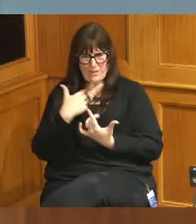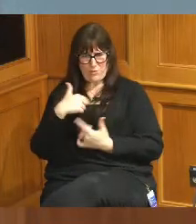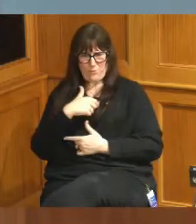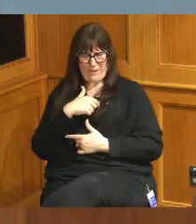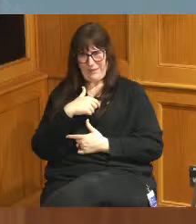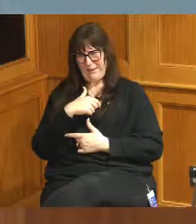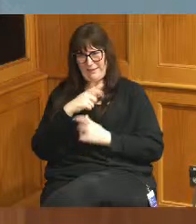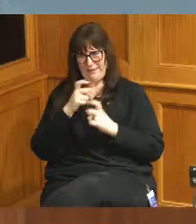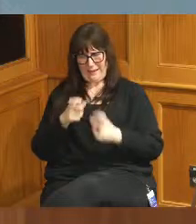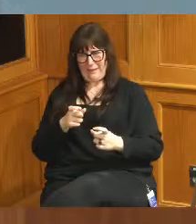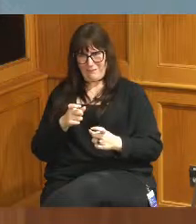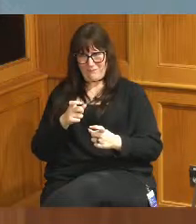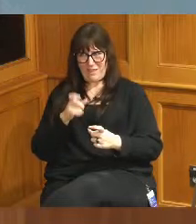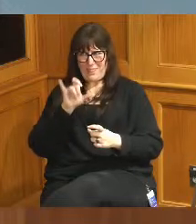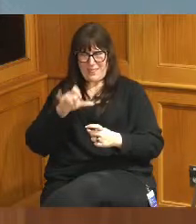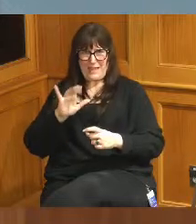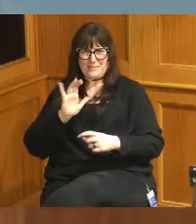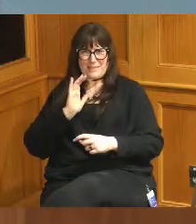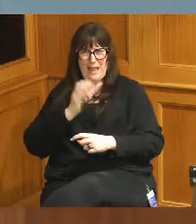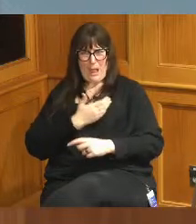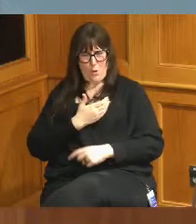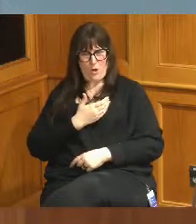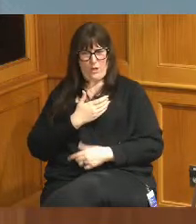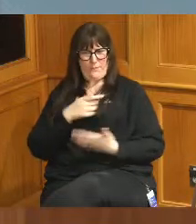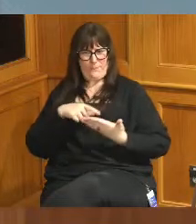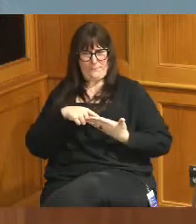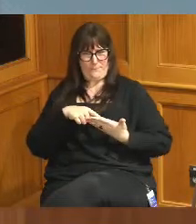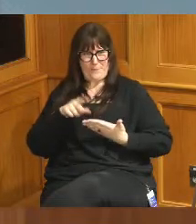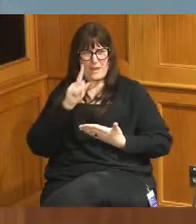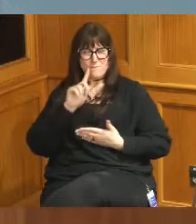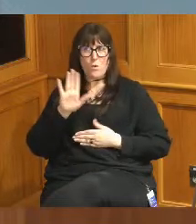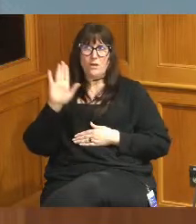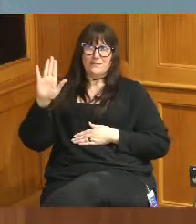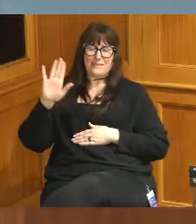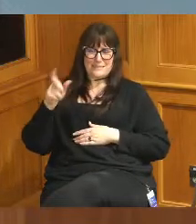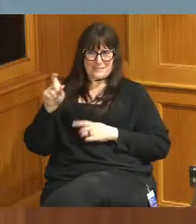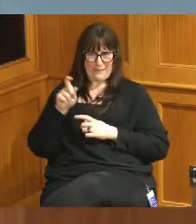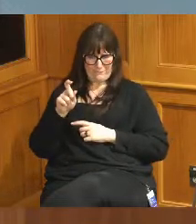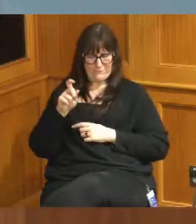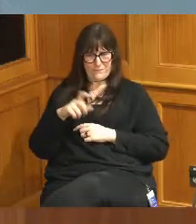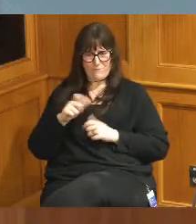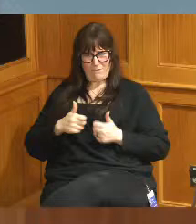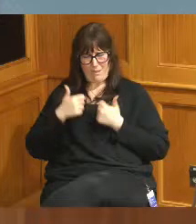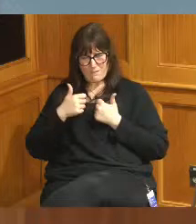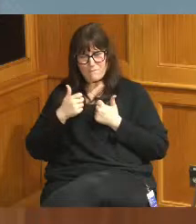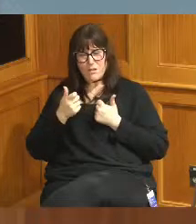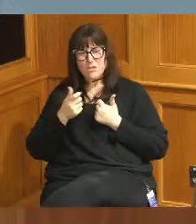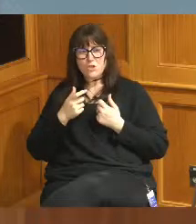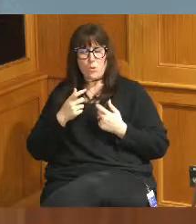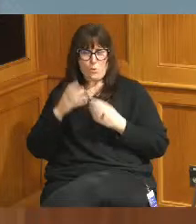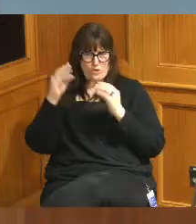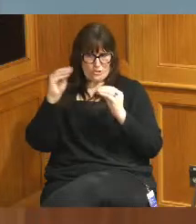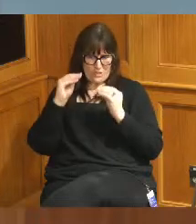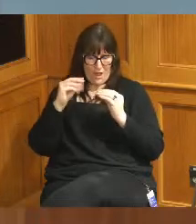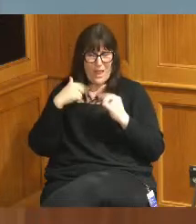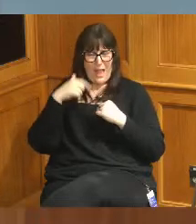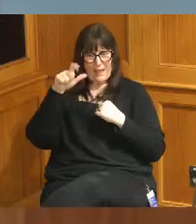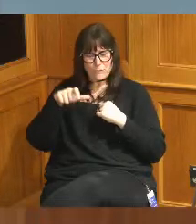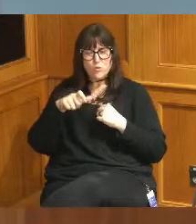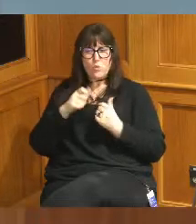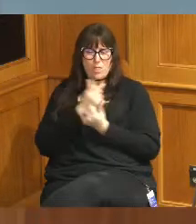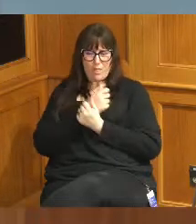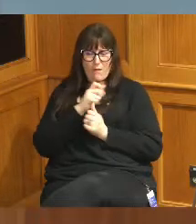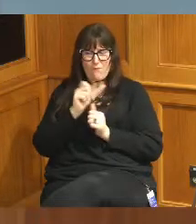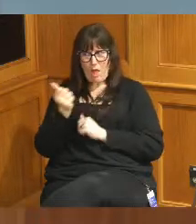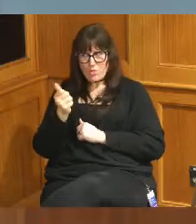on earth. So what she demonstrated to me was that you have to have a love for others and model empathy.